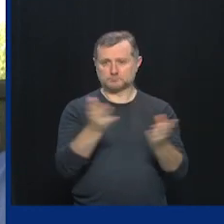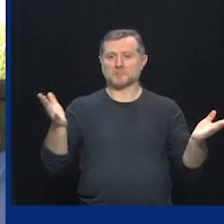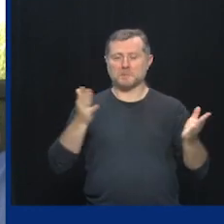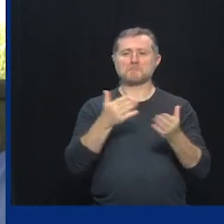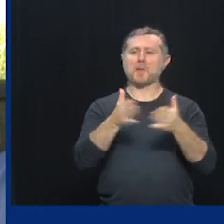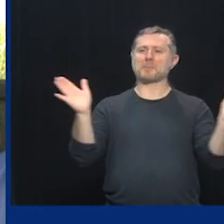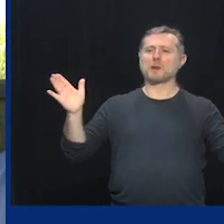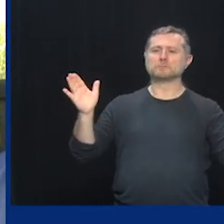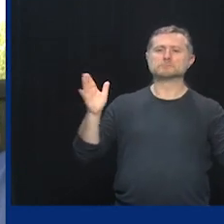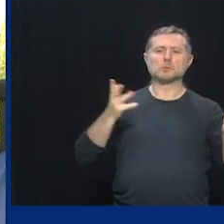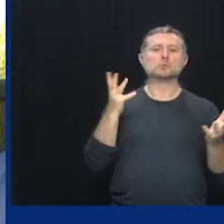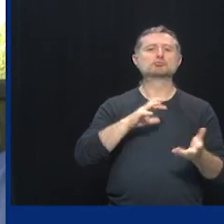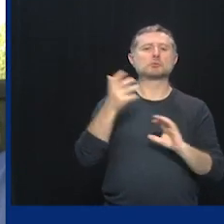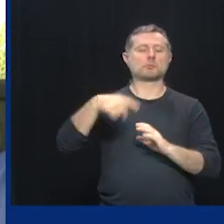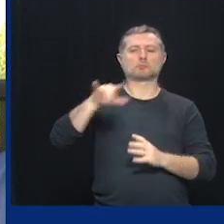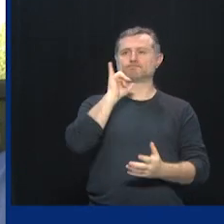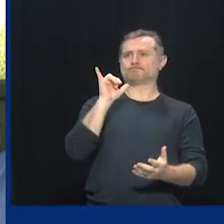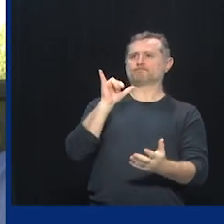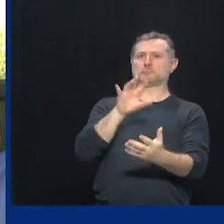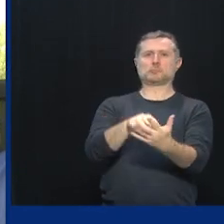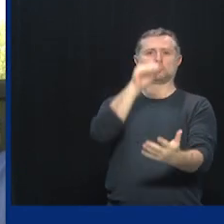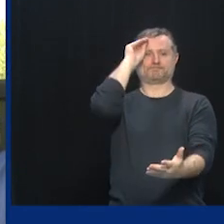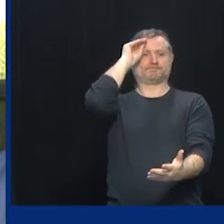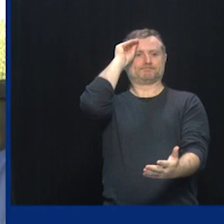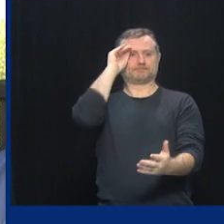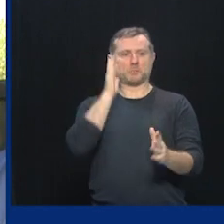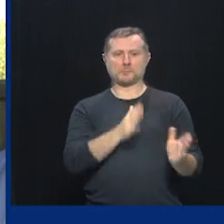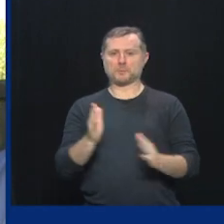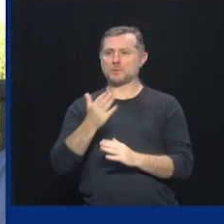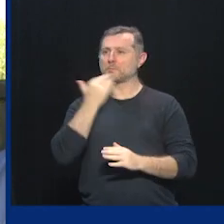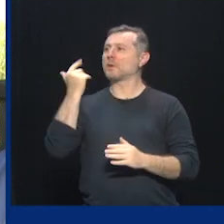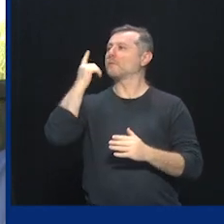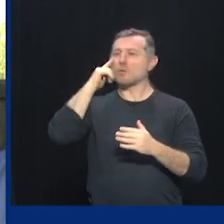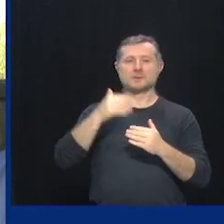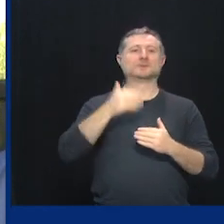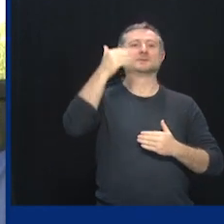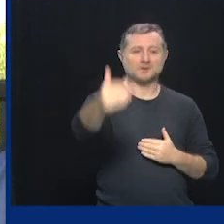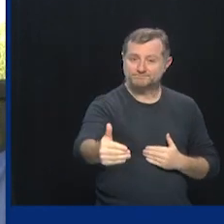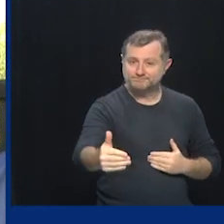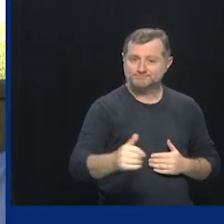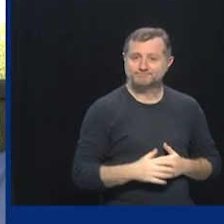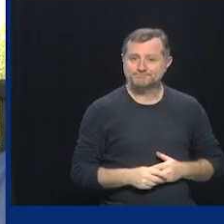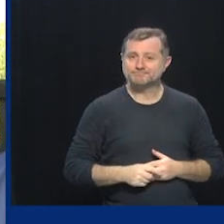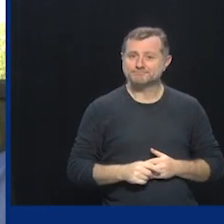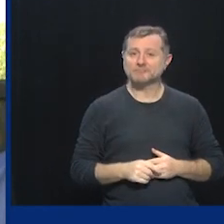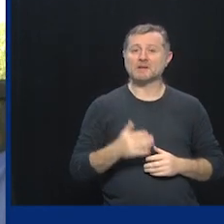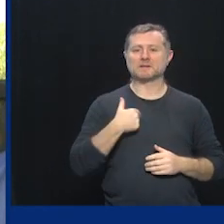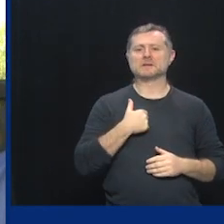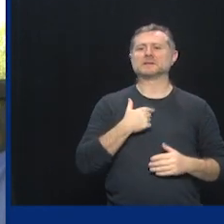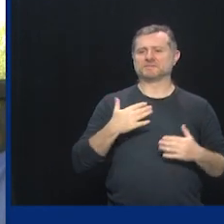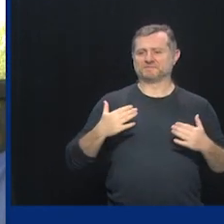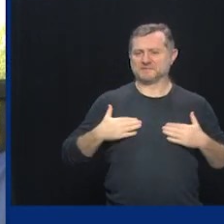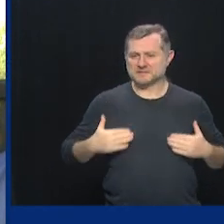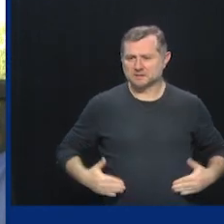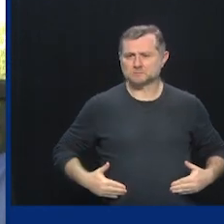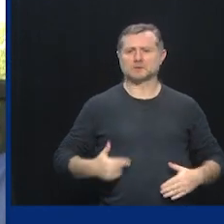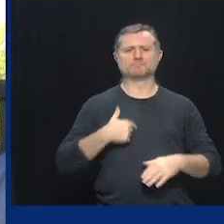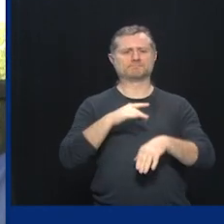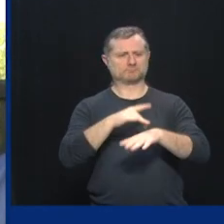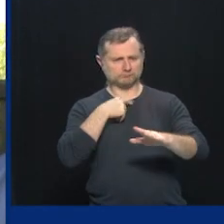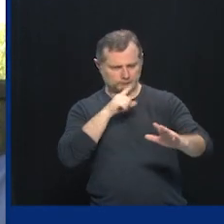opportunity to learn and to improve and be more prepared for the next one. I have been through countless physical disasters,